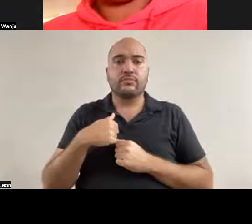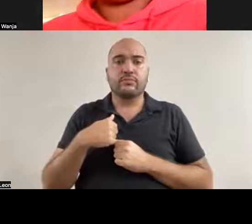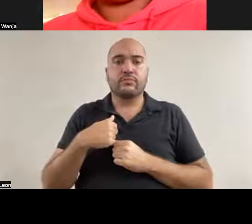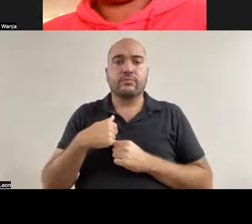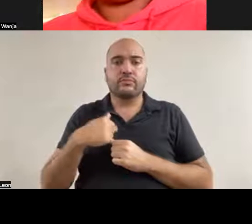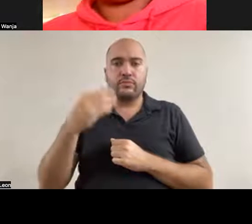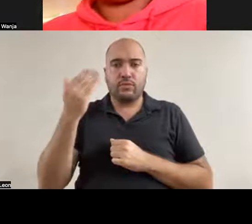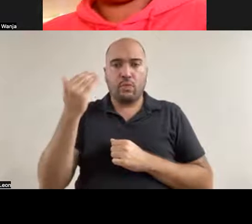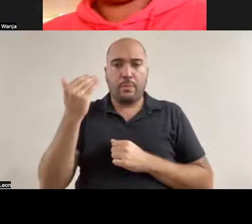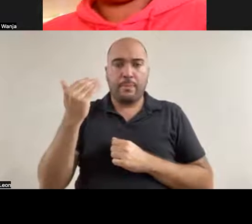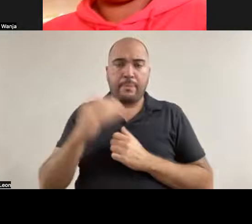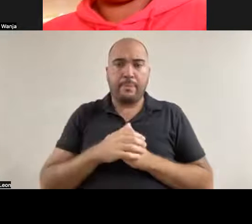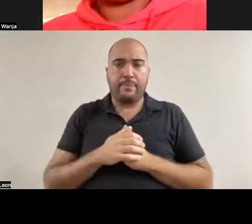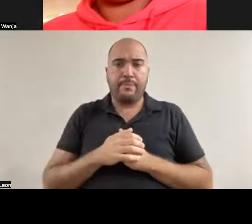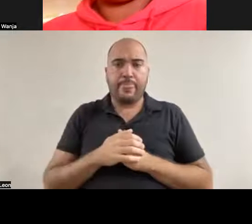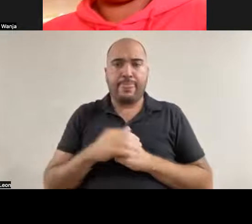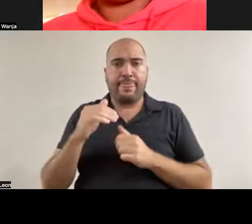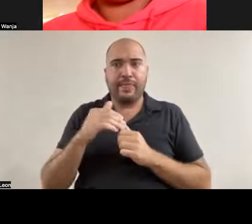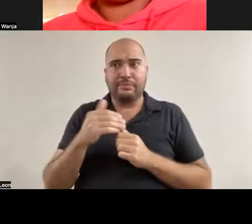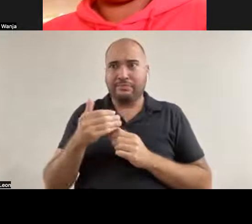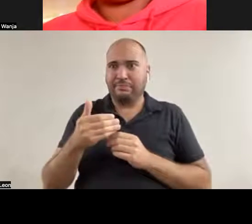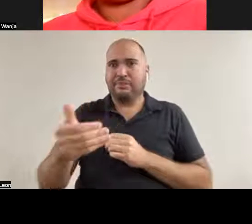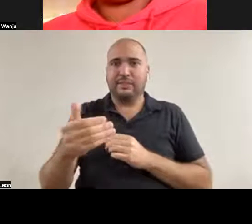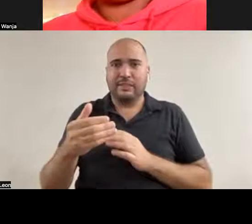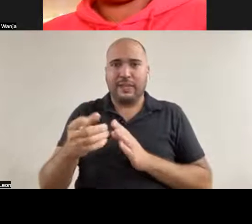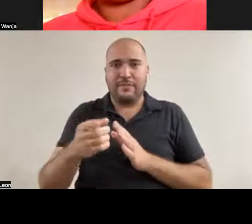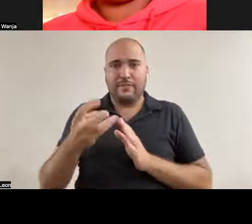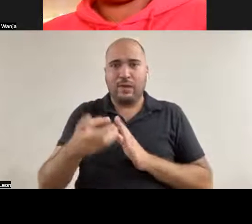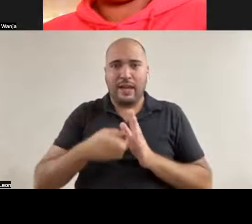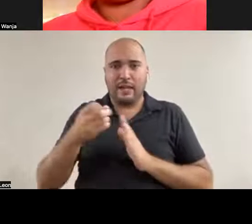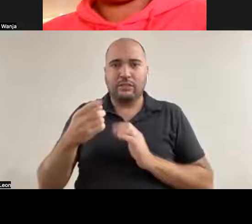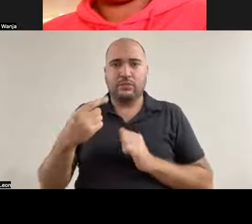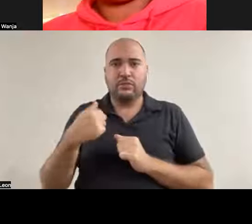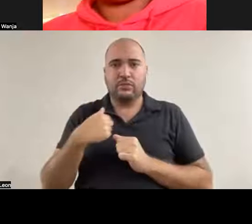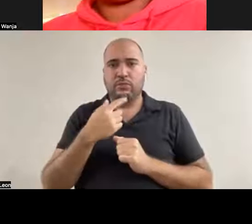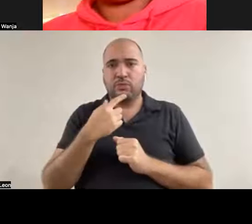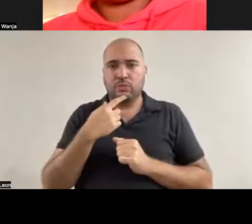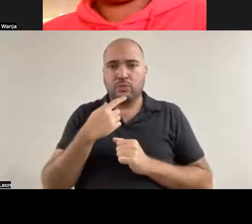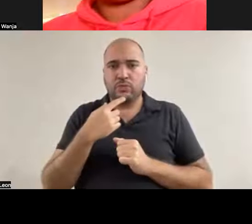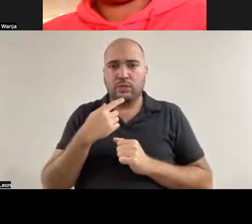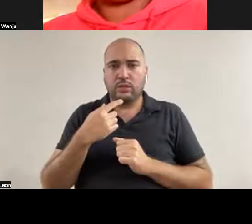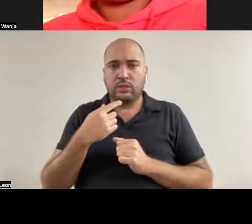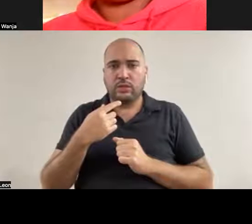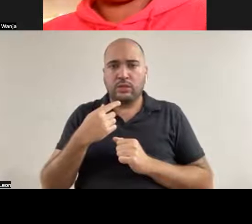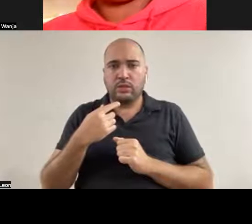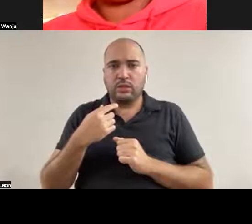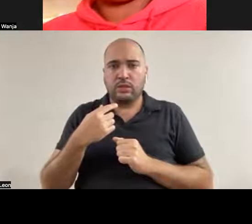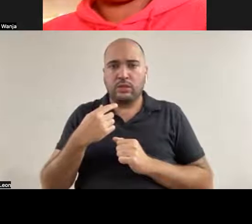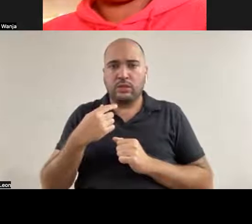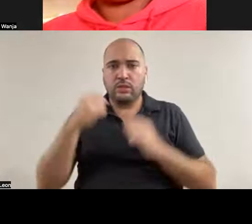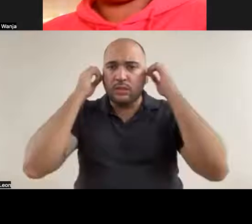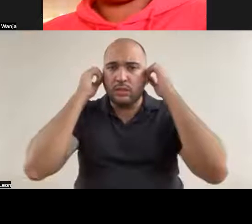in the coming hours, I'll go deeper with the